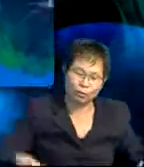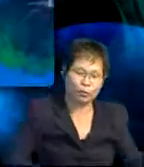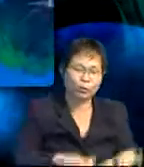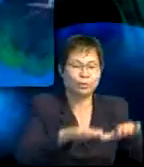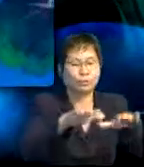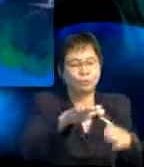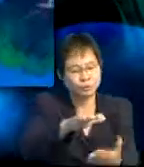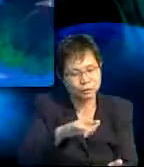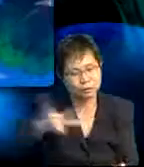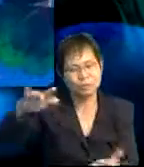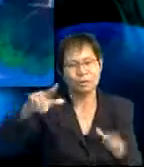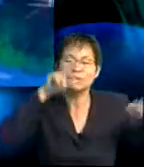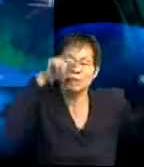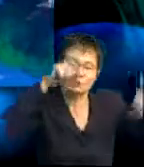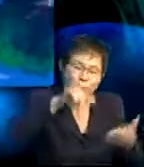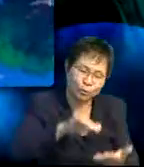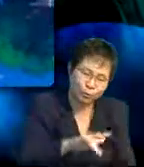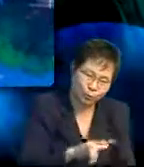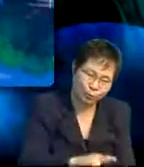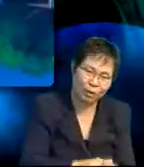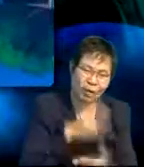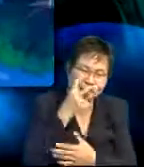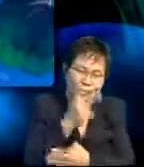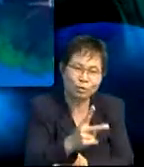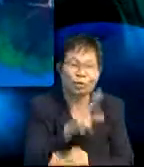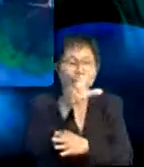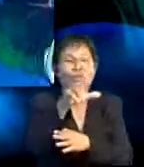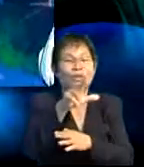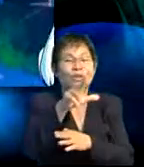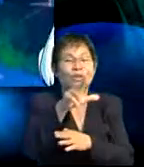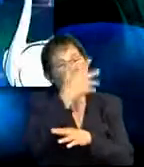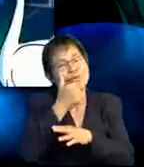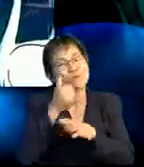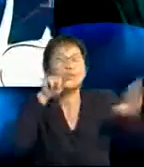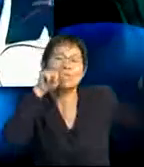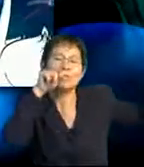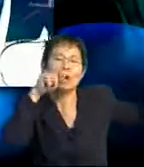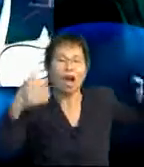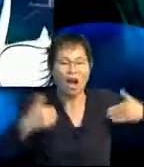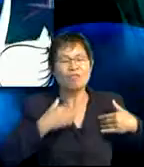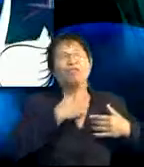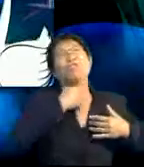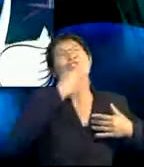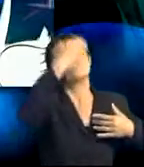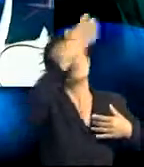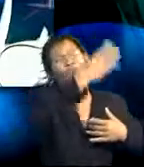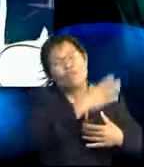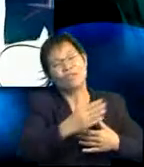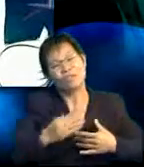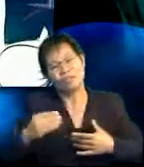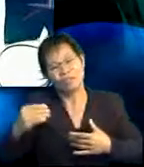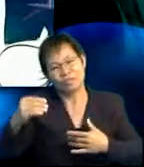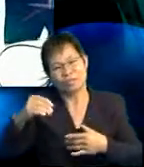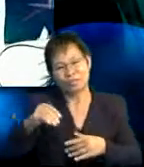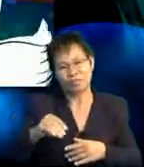gracefully. Nearby, he saw 3 beautiful birds. They had long necks and were as